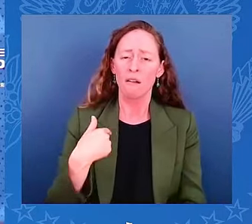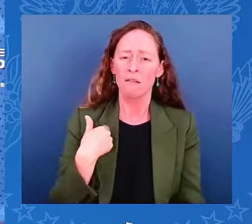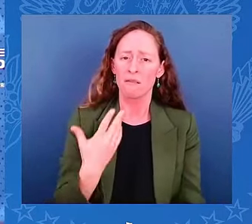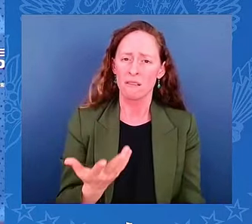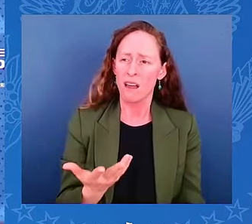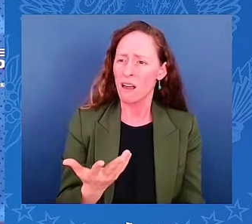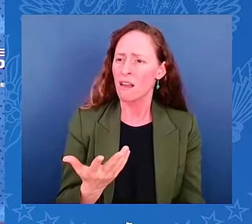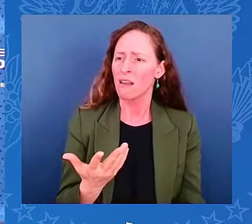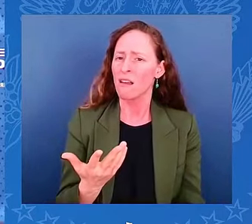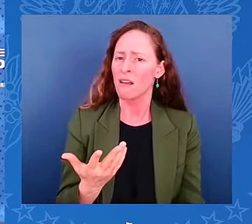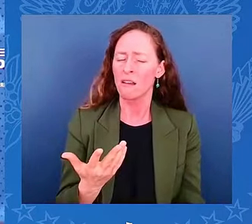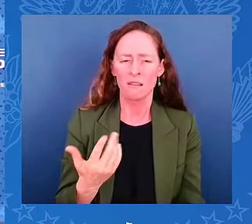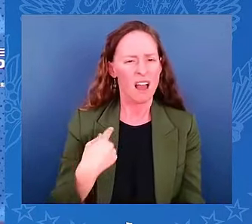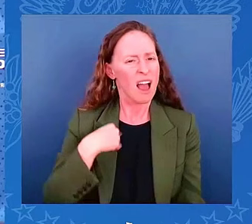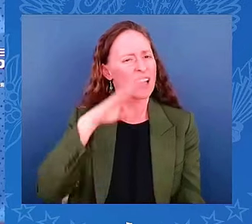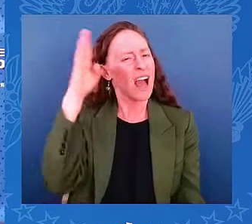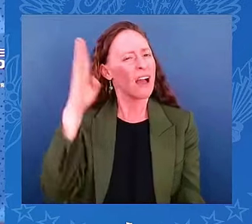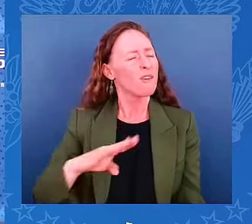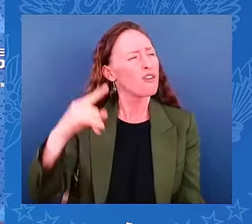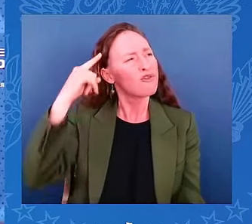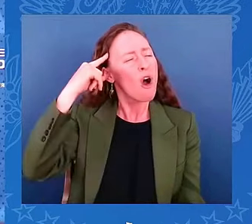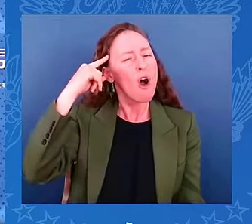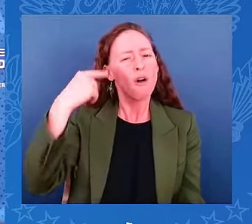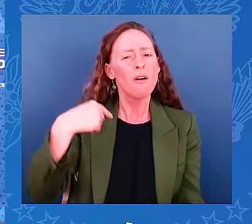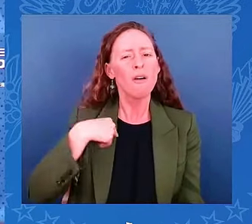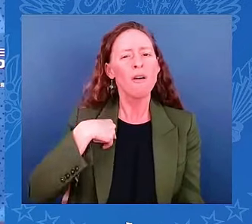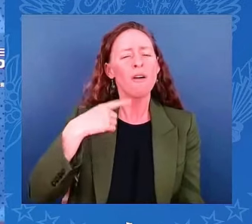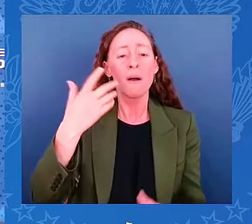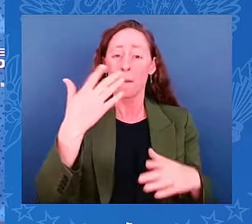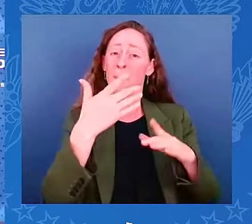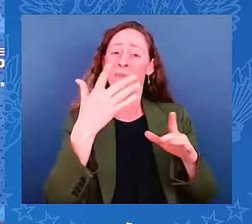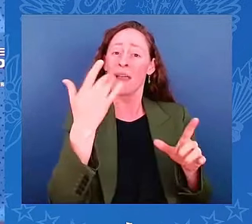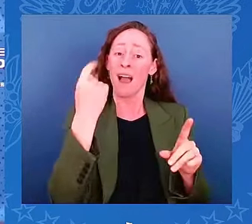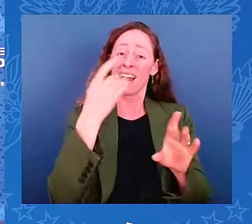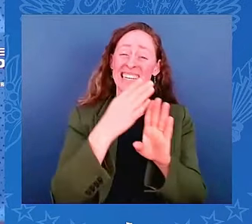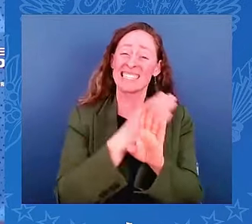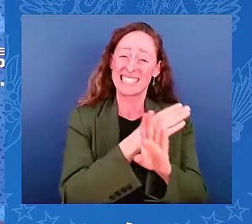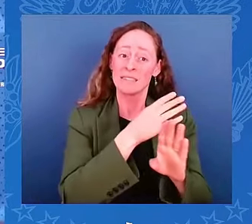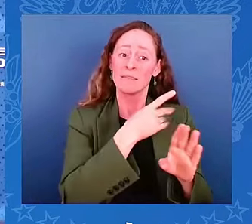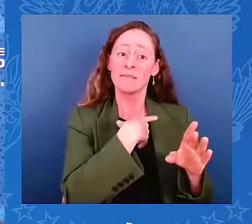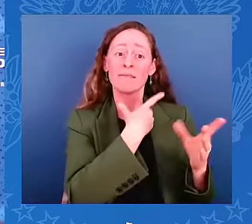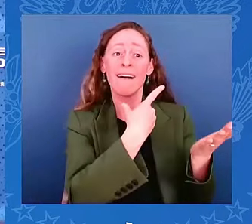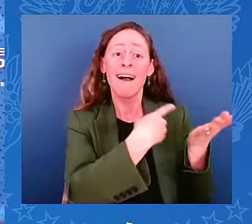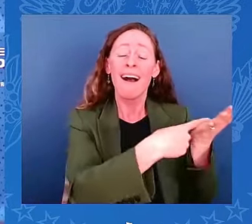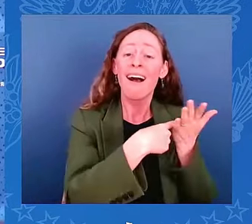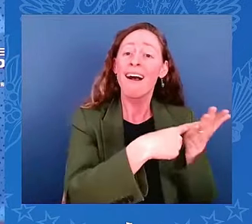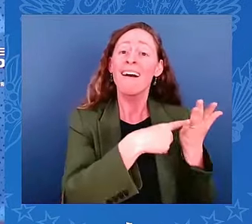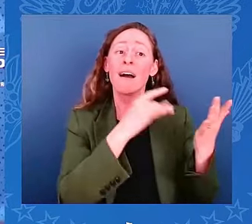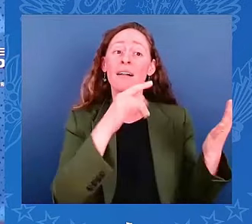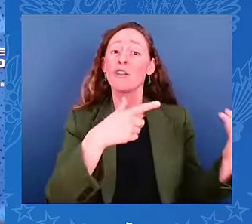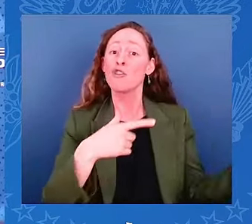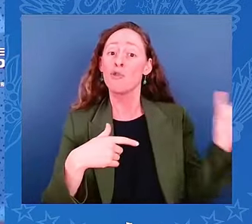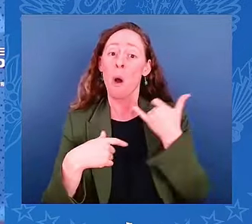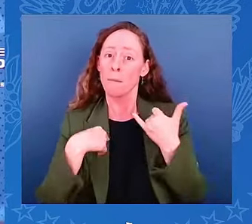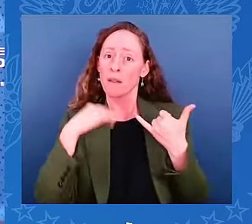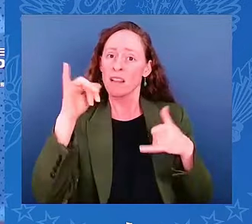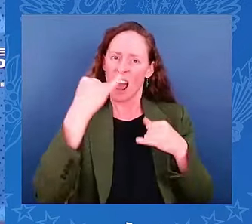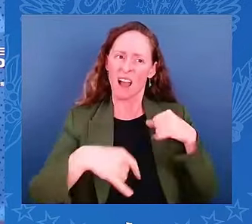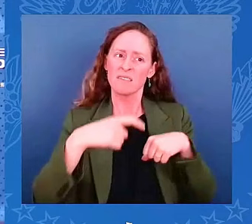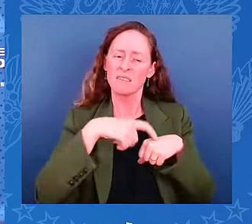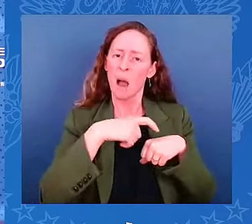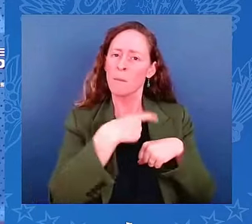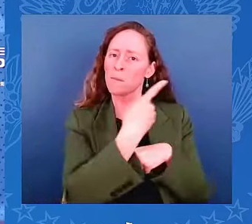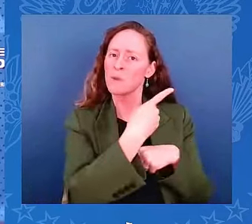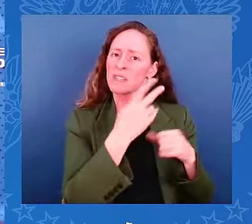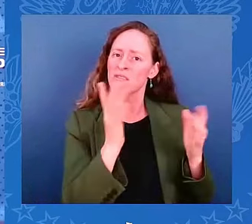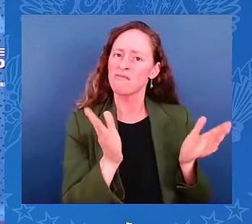hours before it would be the last time that I would hear my baby's voice. As adults, we're